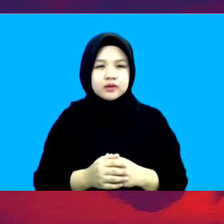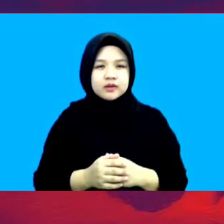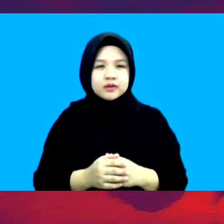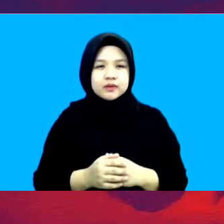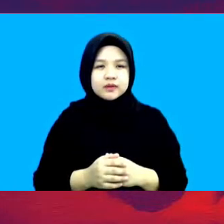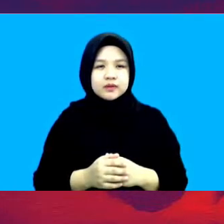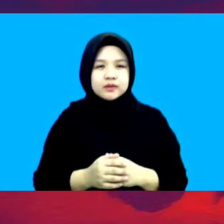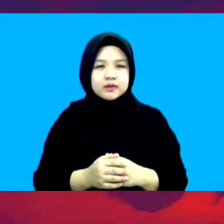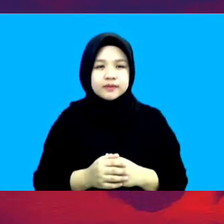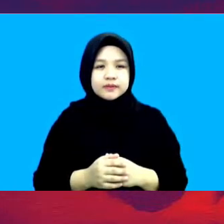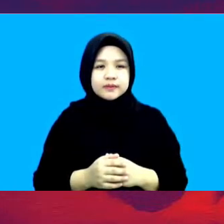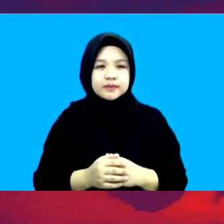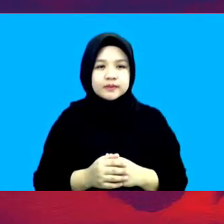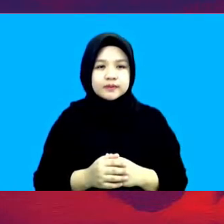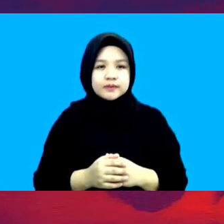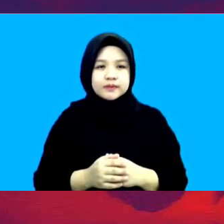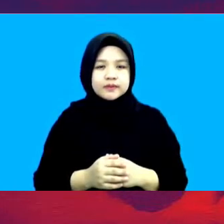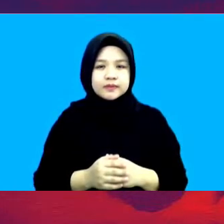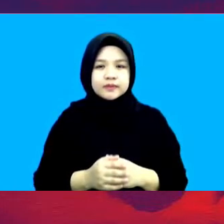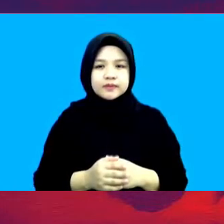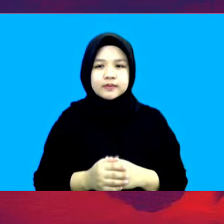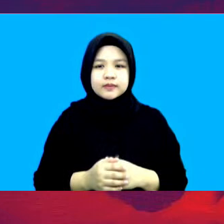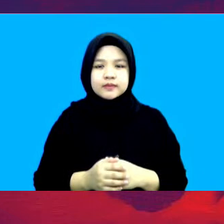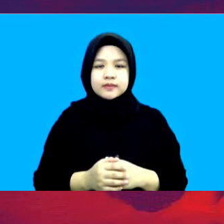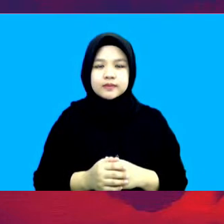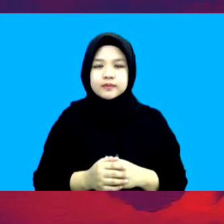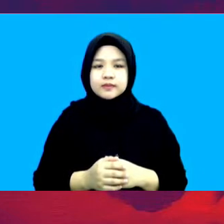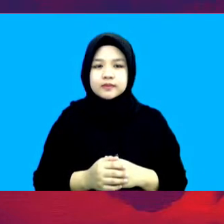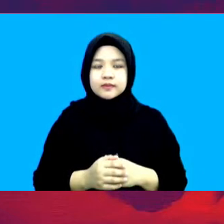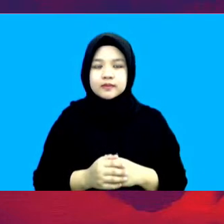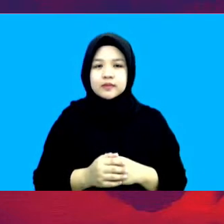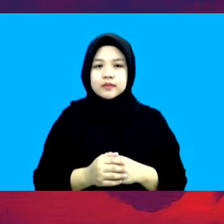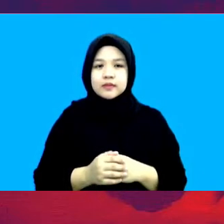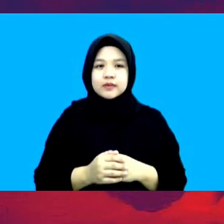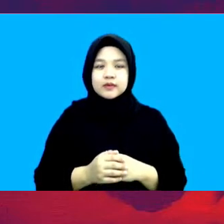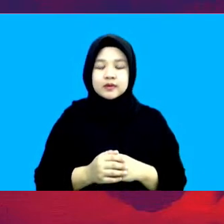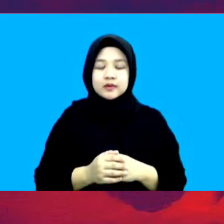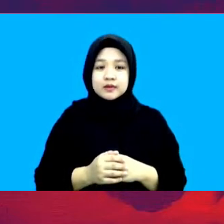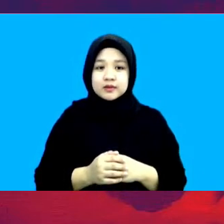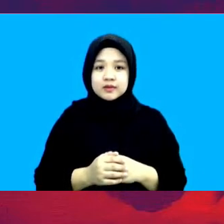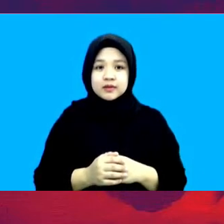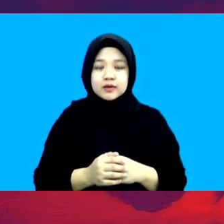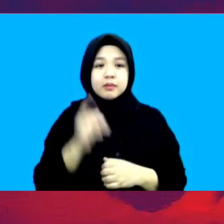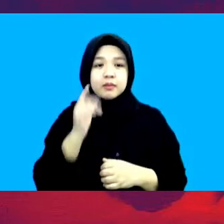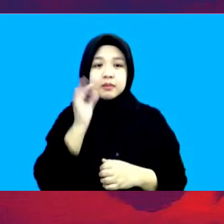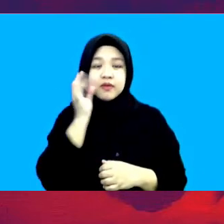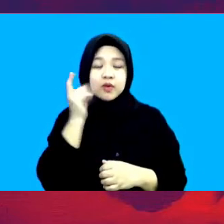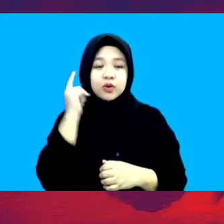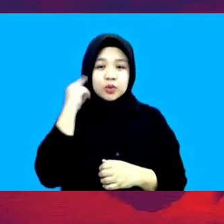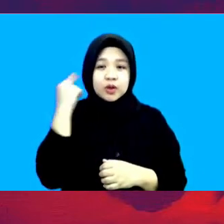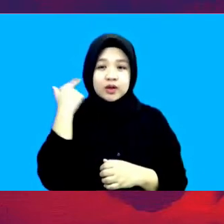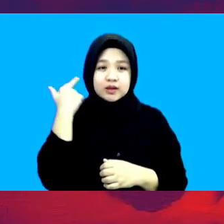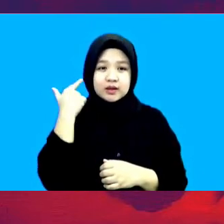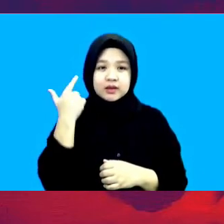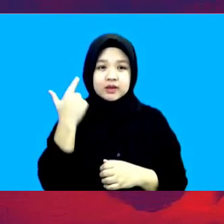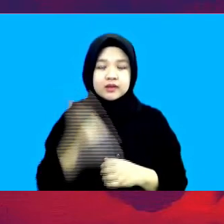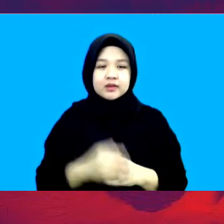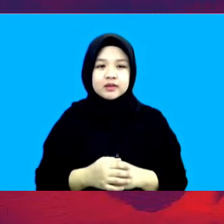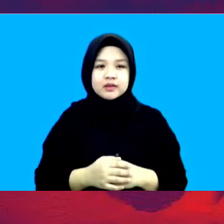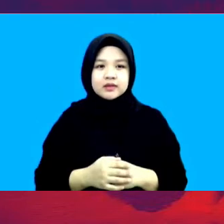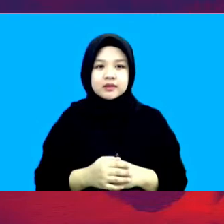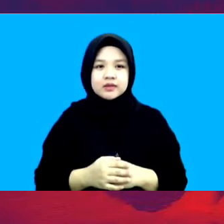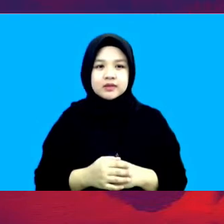It adheres to really the best practices at World Bank, and so therefore we see a lot of great information